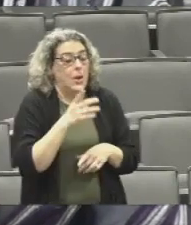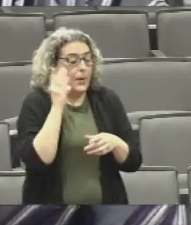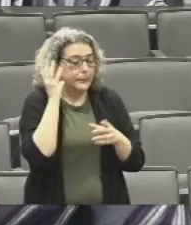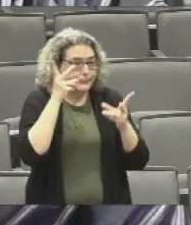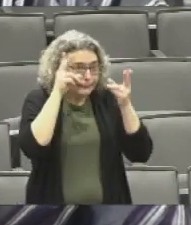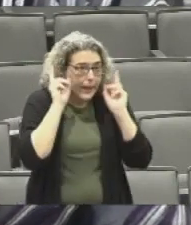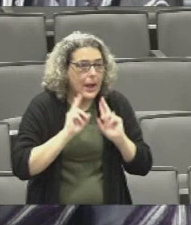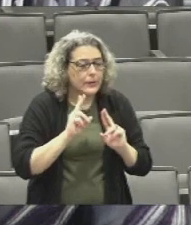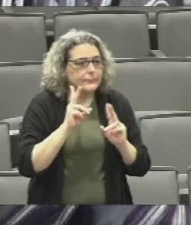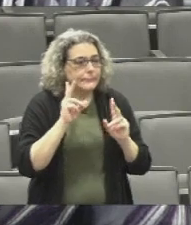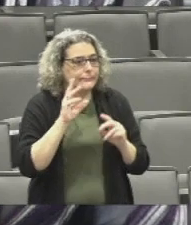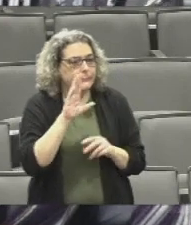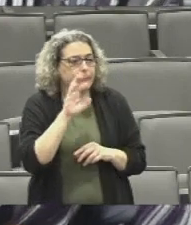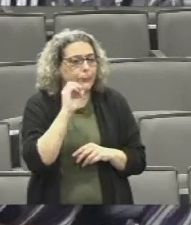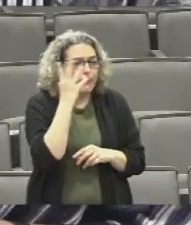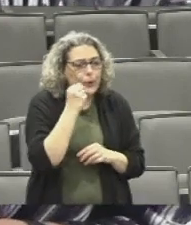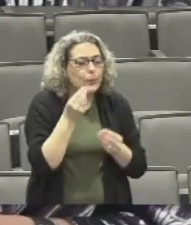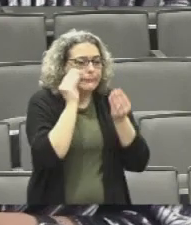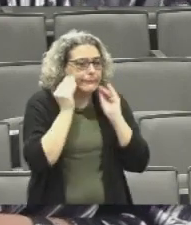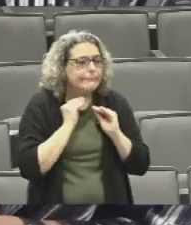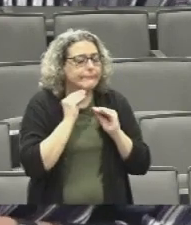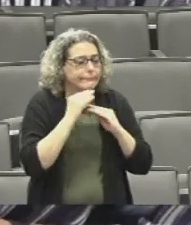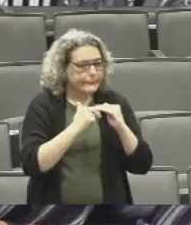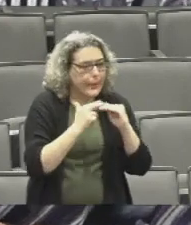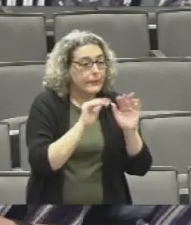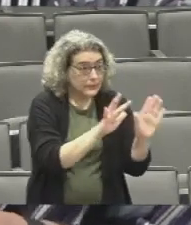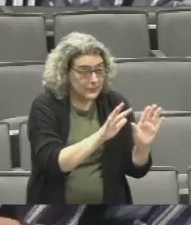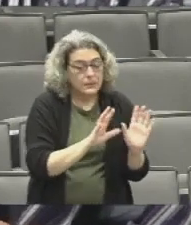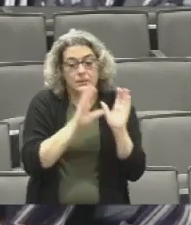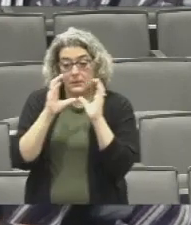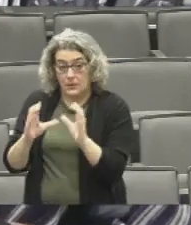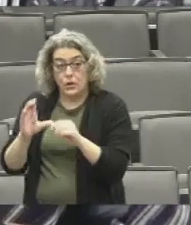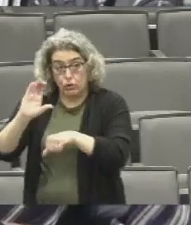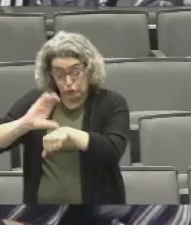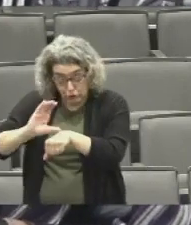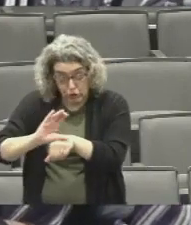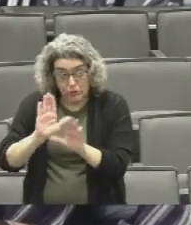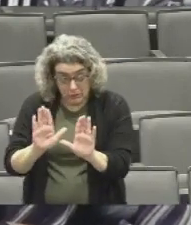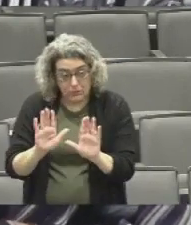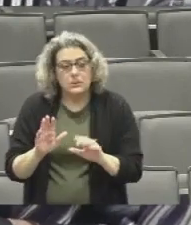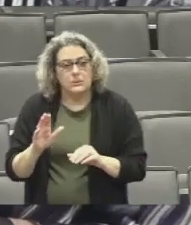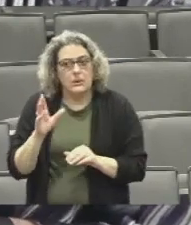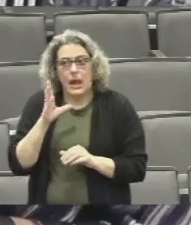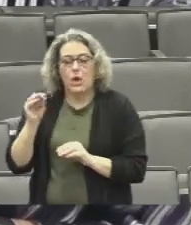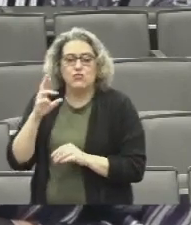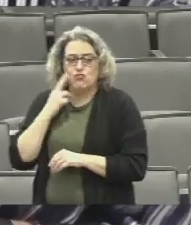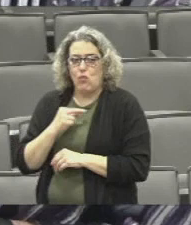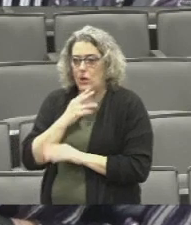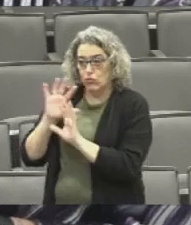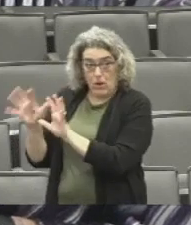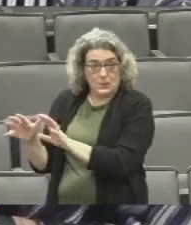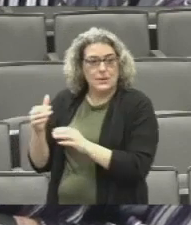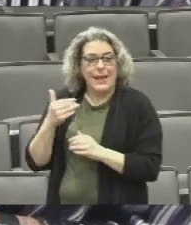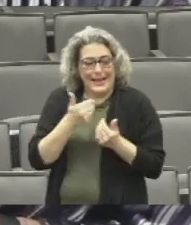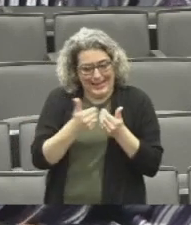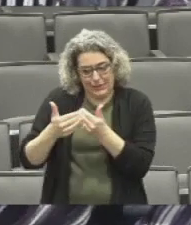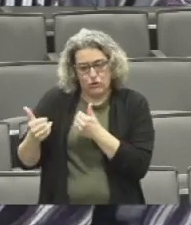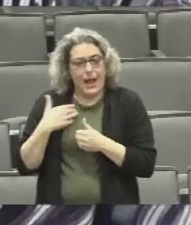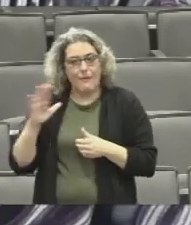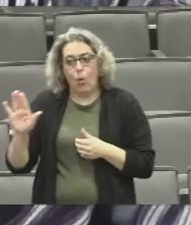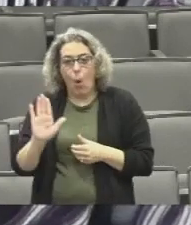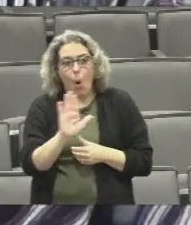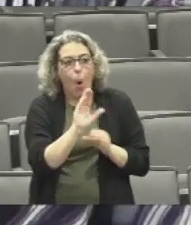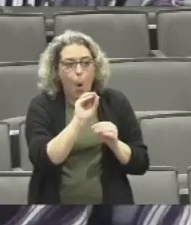were developed for restaurants, and the churches and the religious services, they also developed their own guidelines.